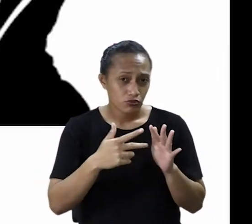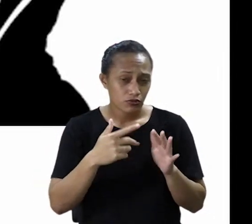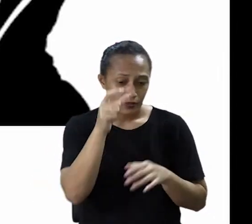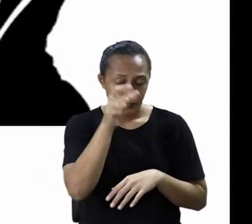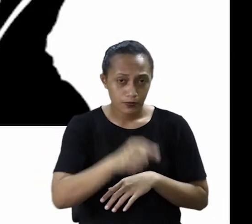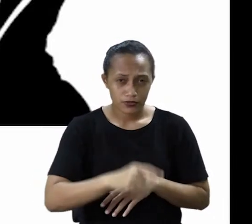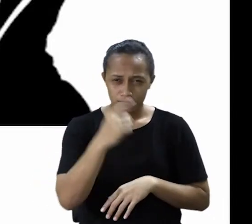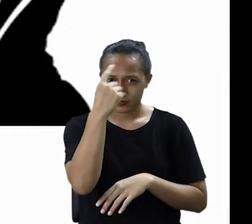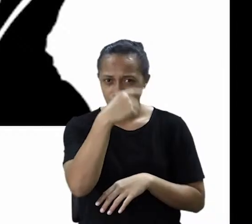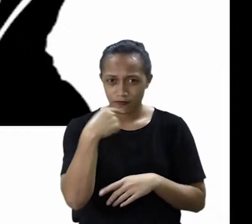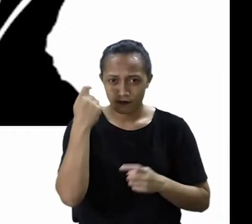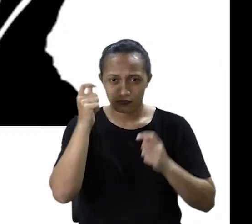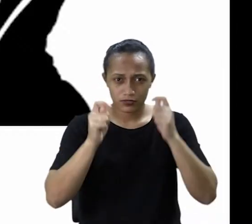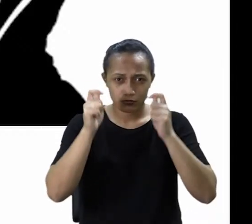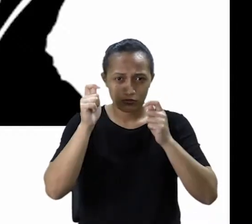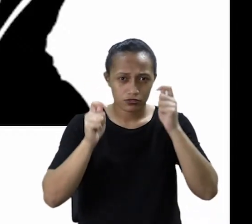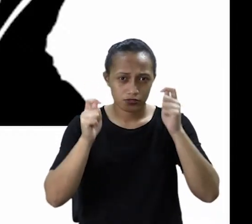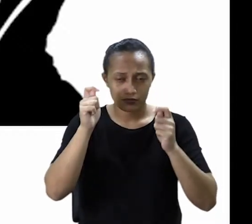facial expression.